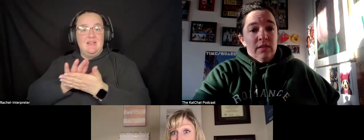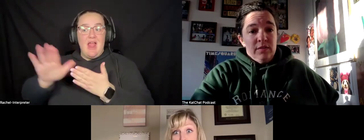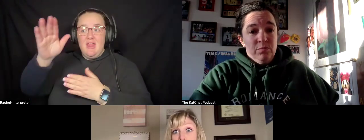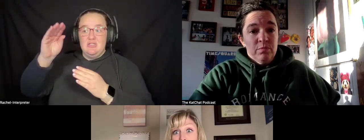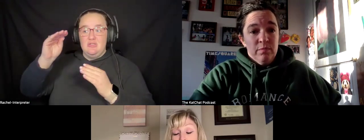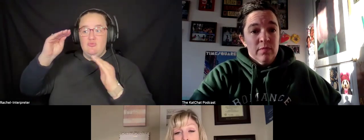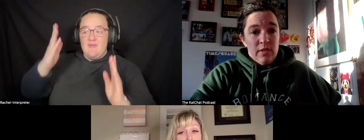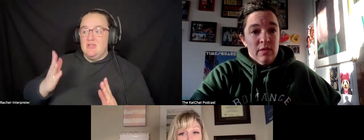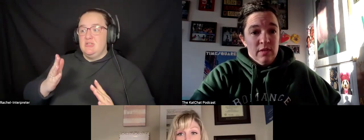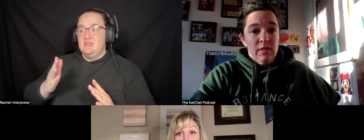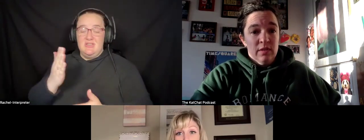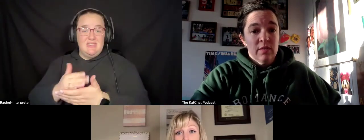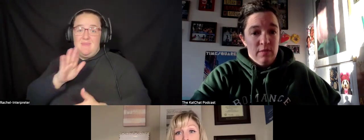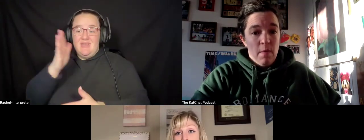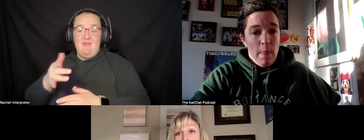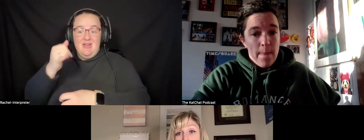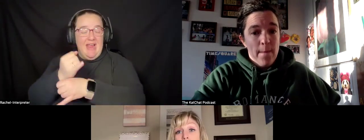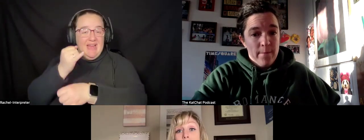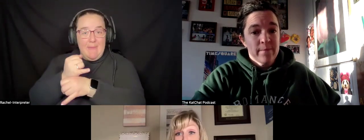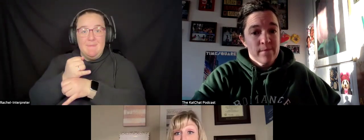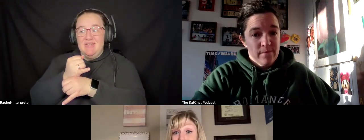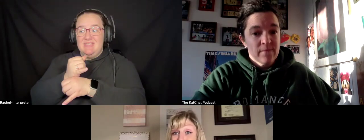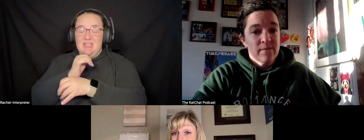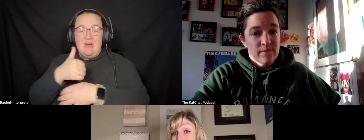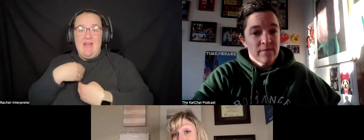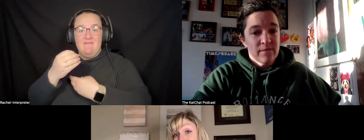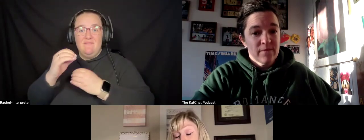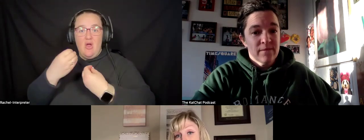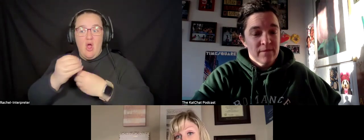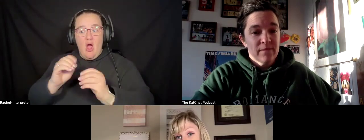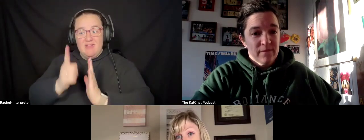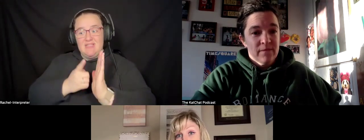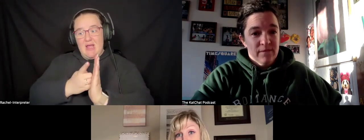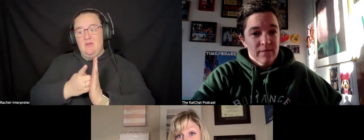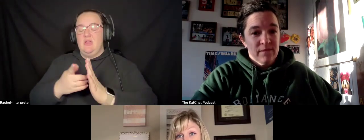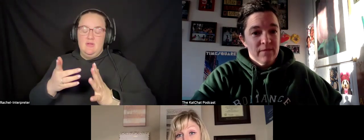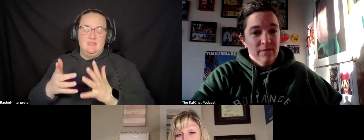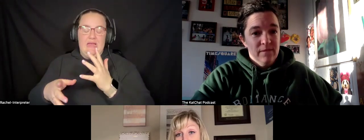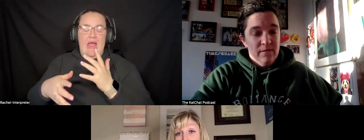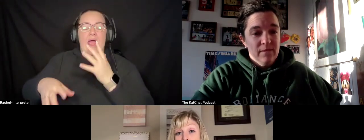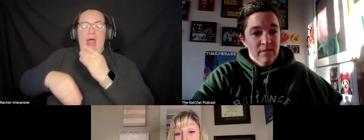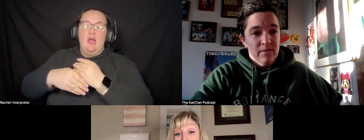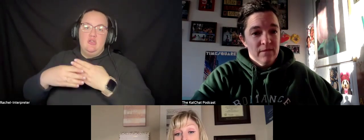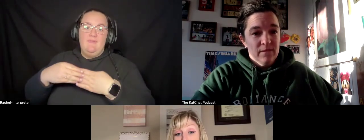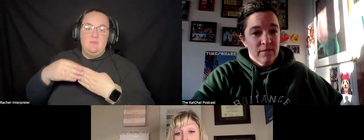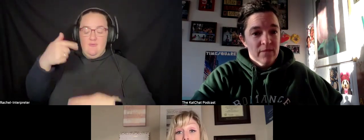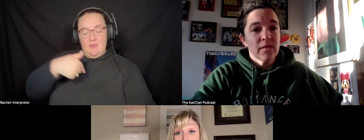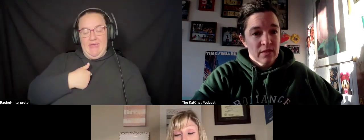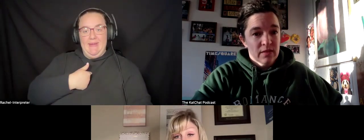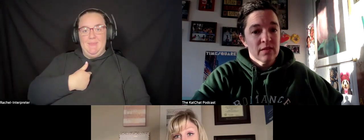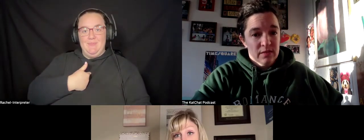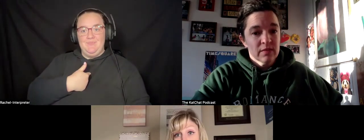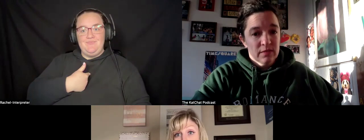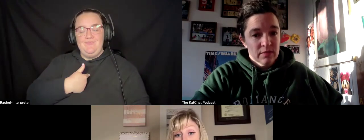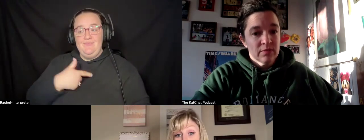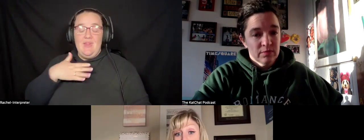some of them are never on campus or they don't keep office hours. So that it's actually added a lot of flexibility for myself. And